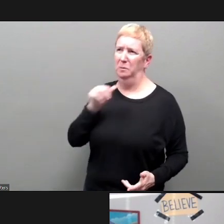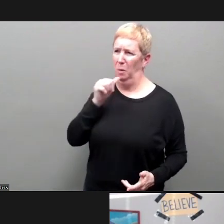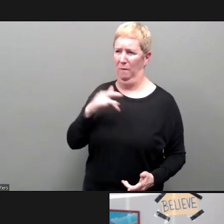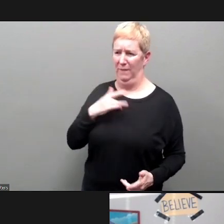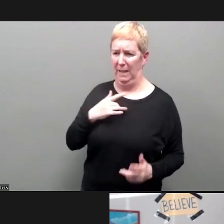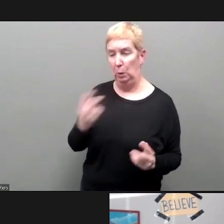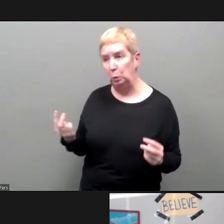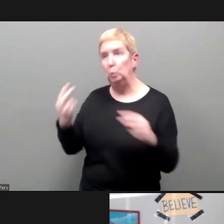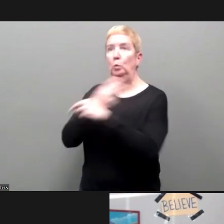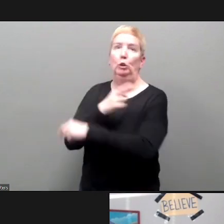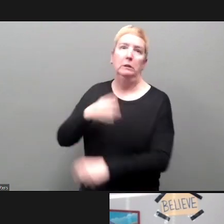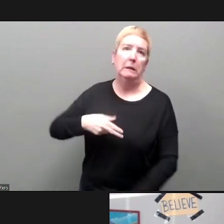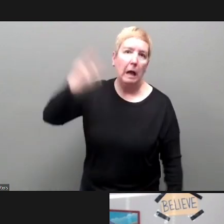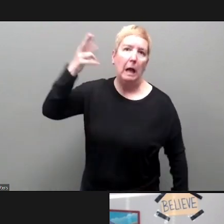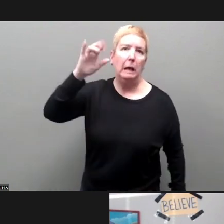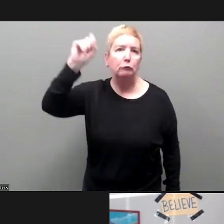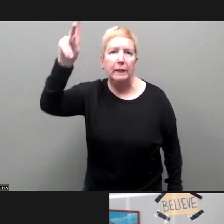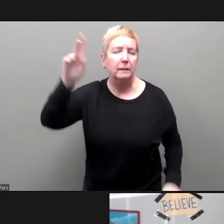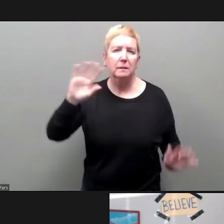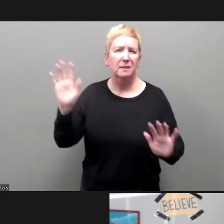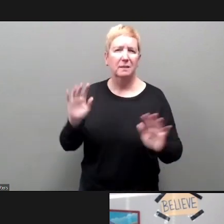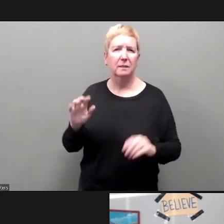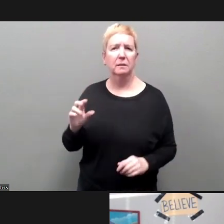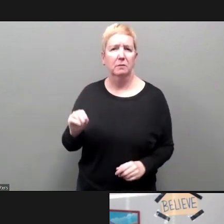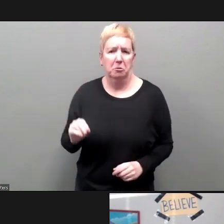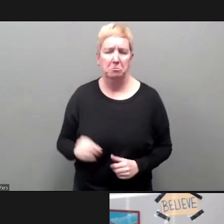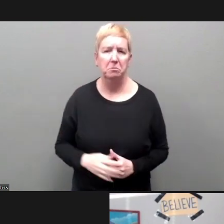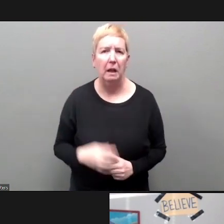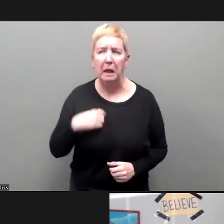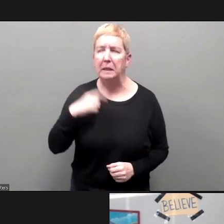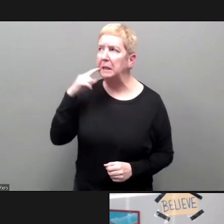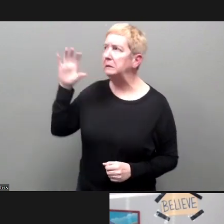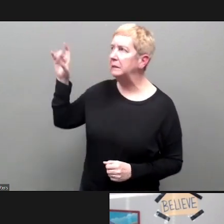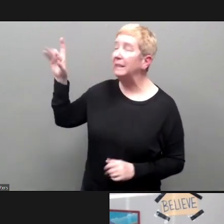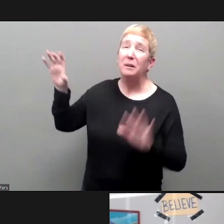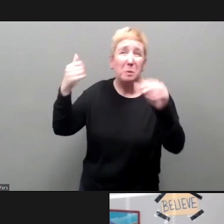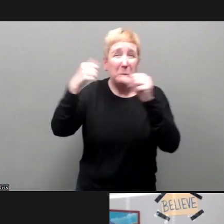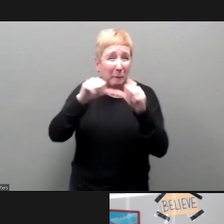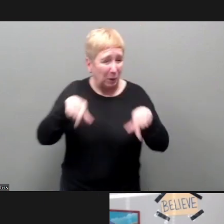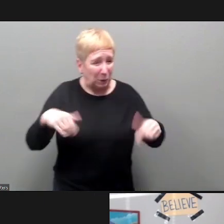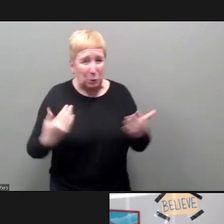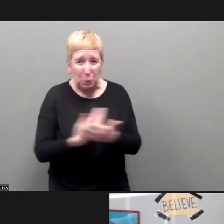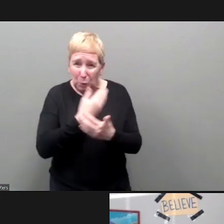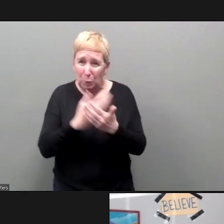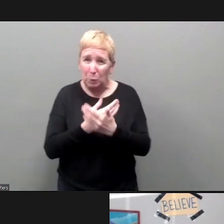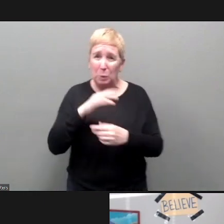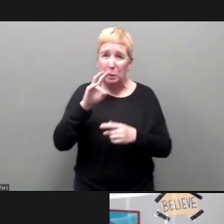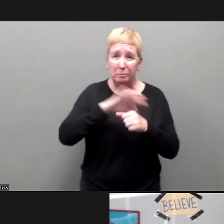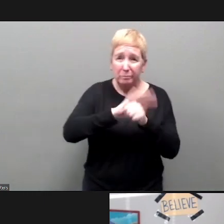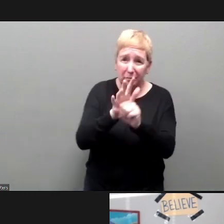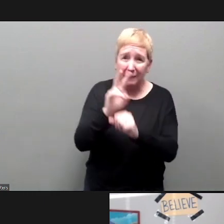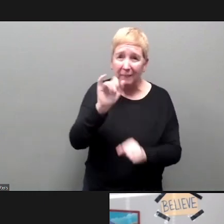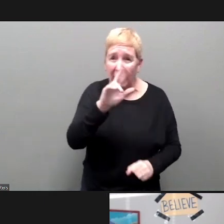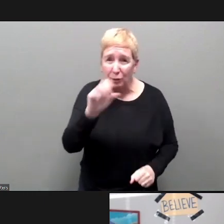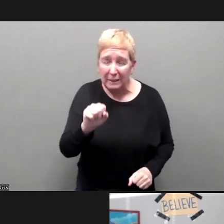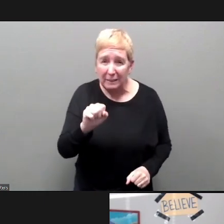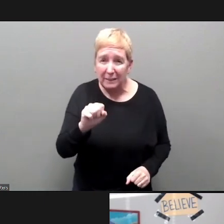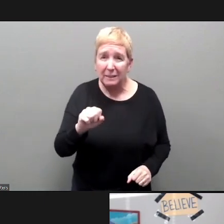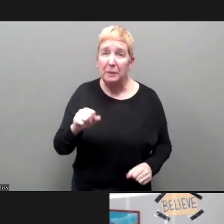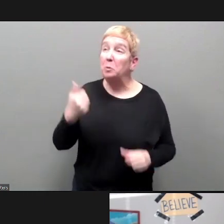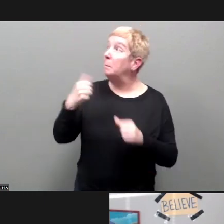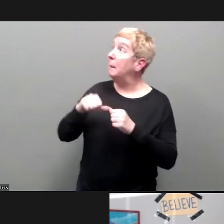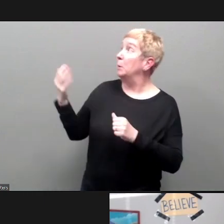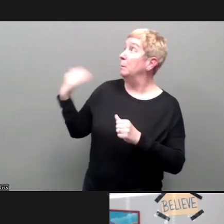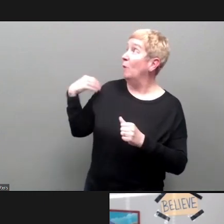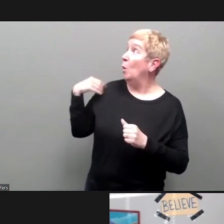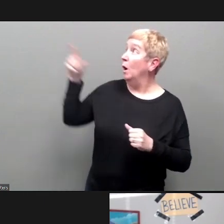risk for spread. So new virus, learning as we go. You might remember they started with 14 days, then it was